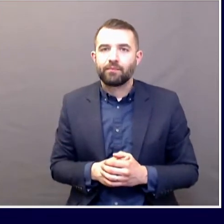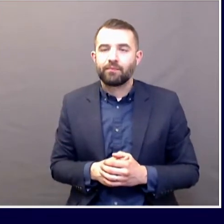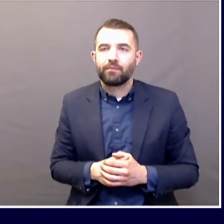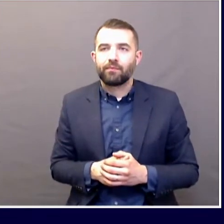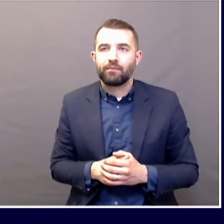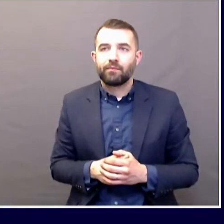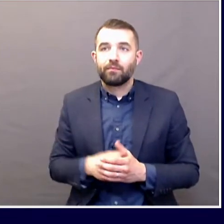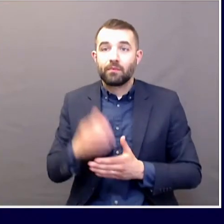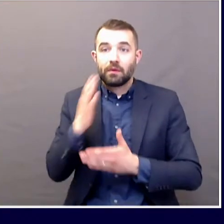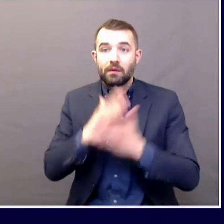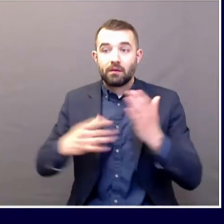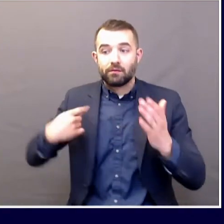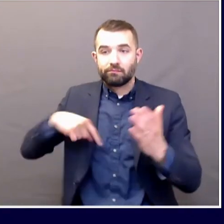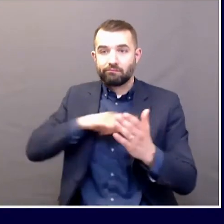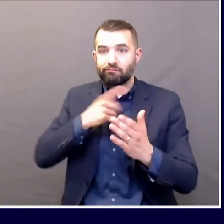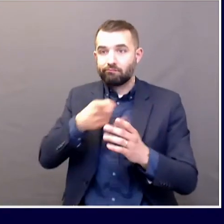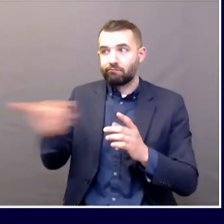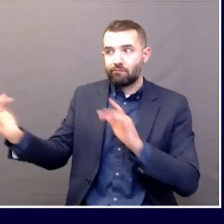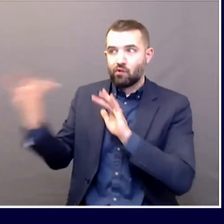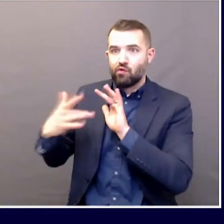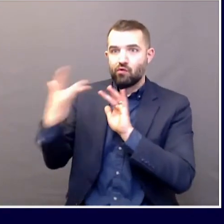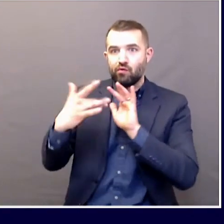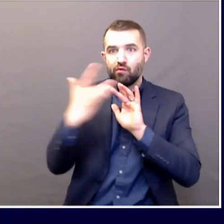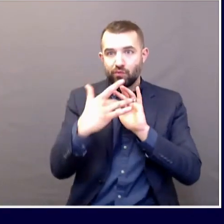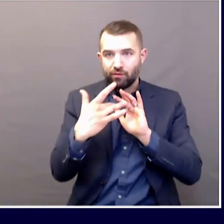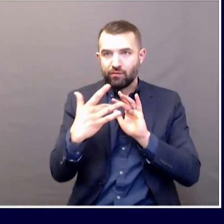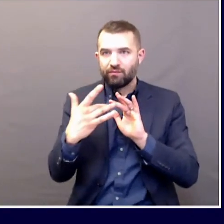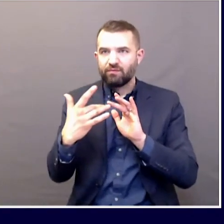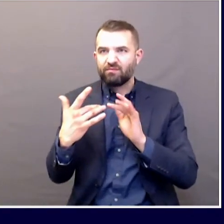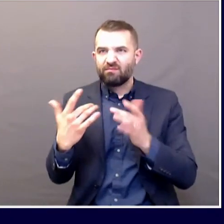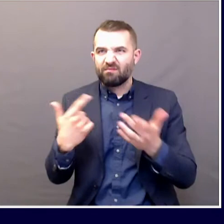bit concerned about the sign-up process. There was